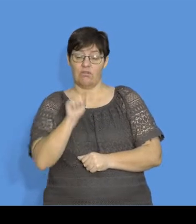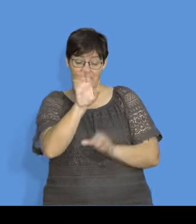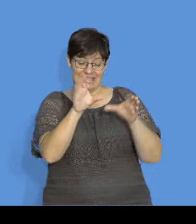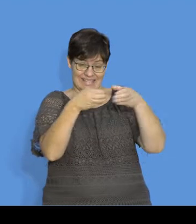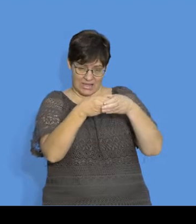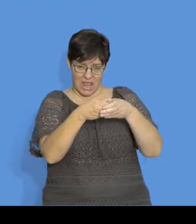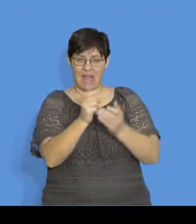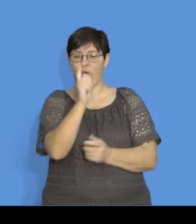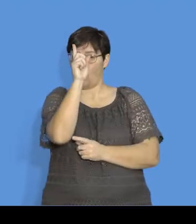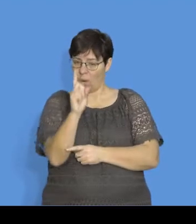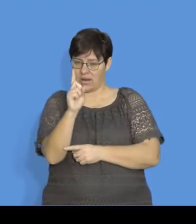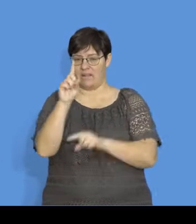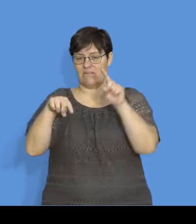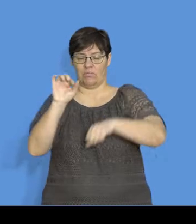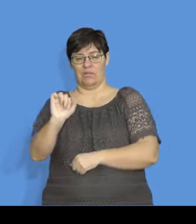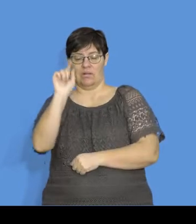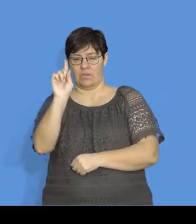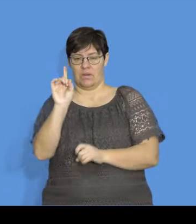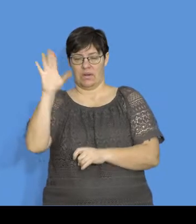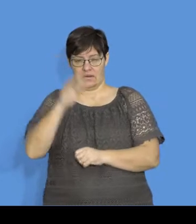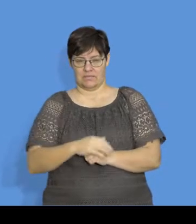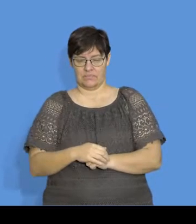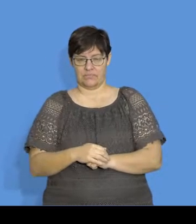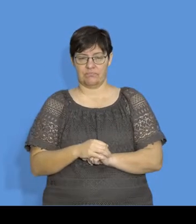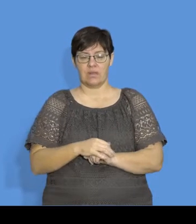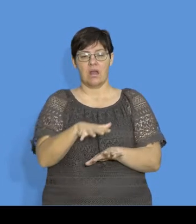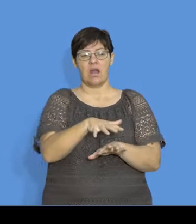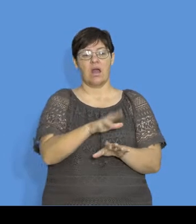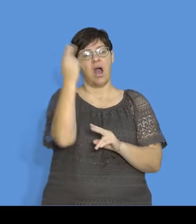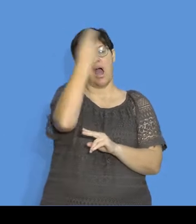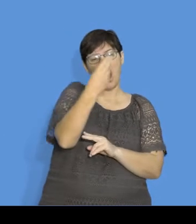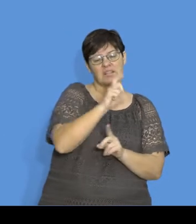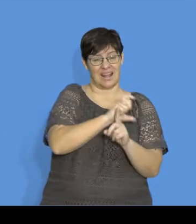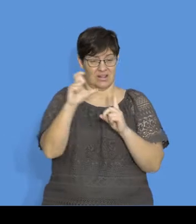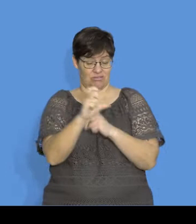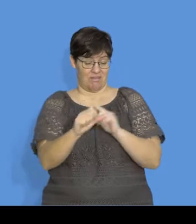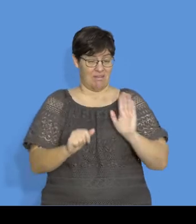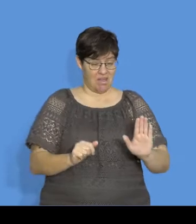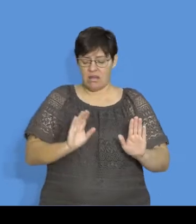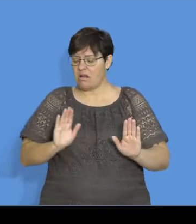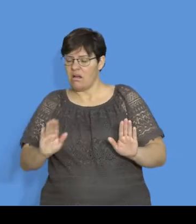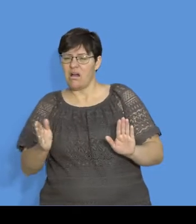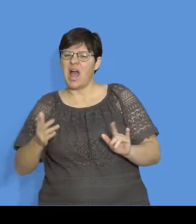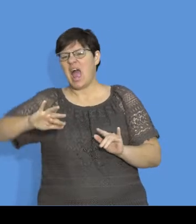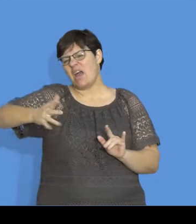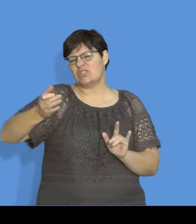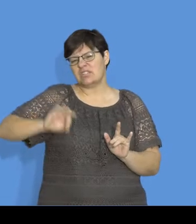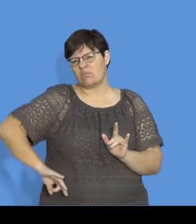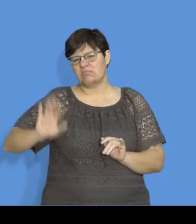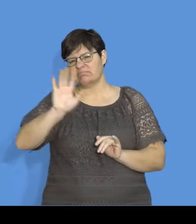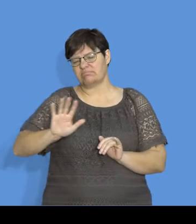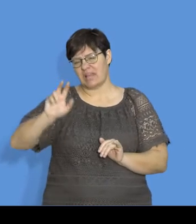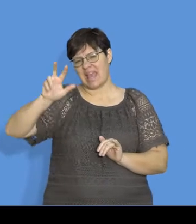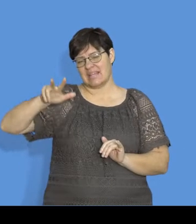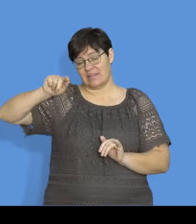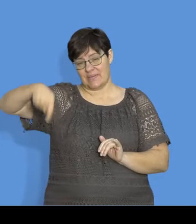for this sector of the industry. Arts and culture, we know that in arts and culture, the average